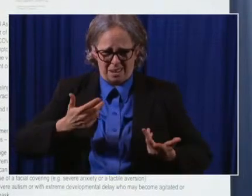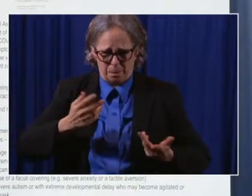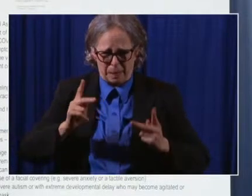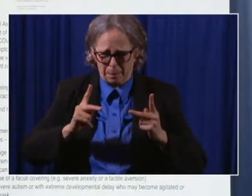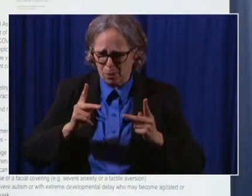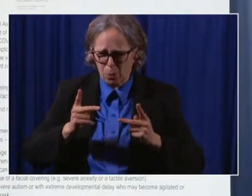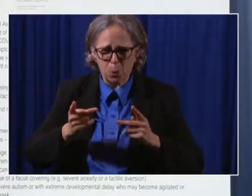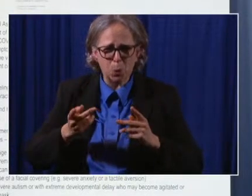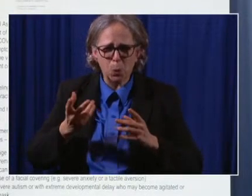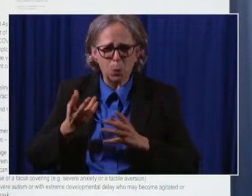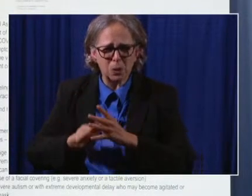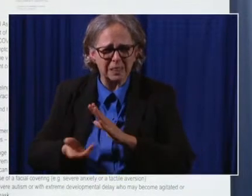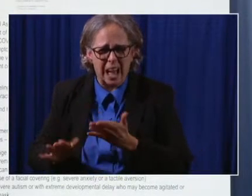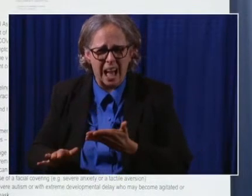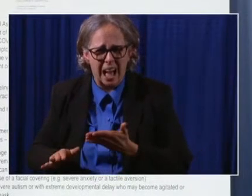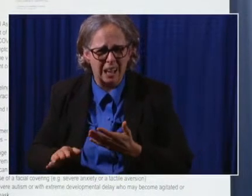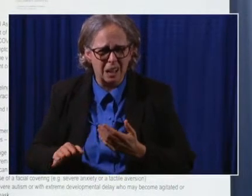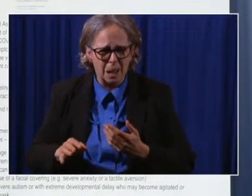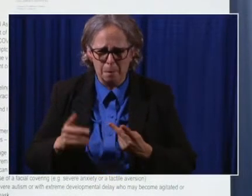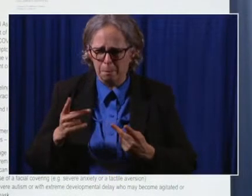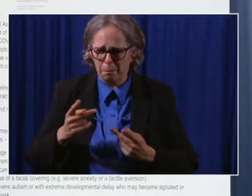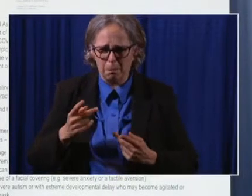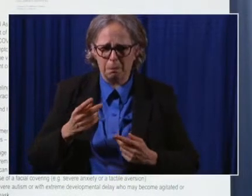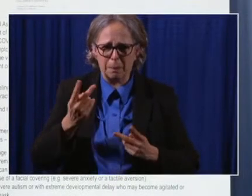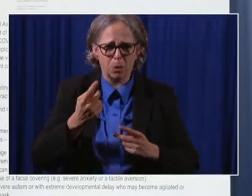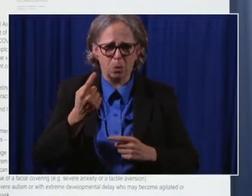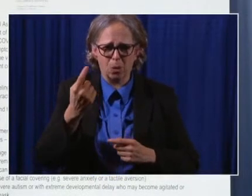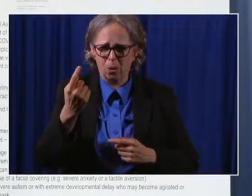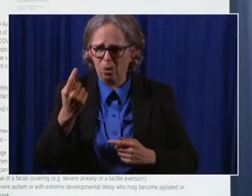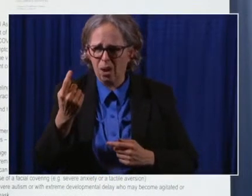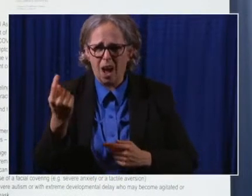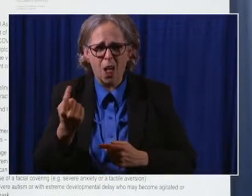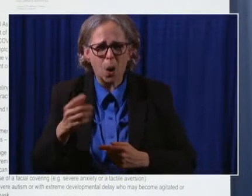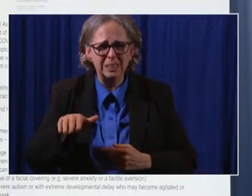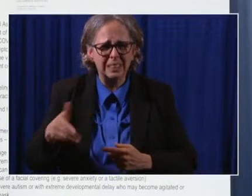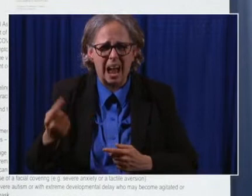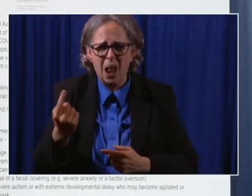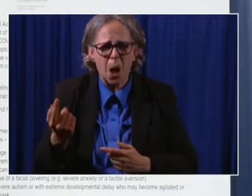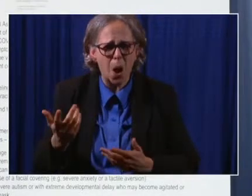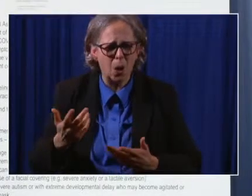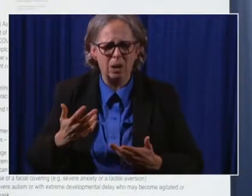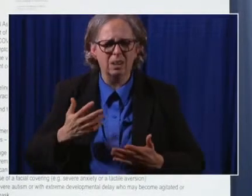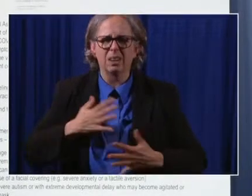themselves. I can't think of anything, worse.